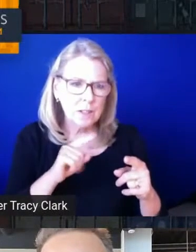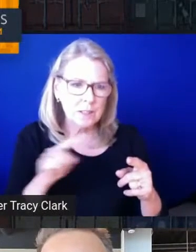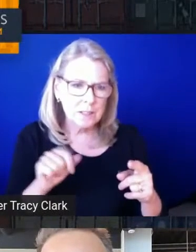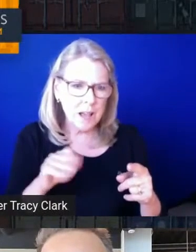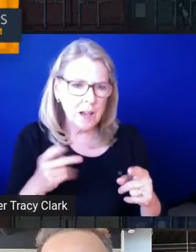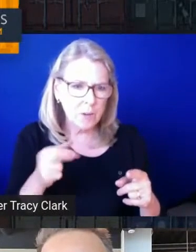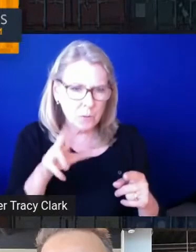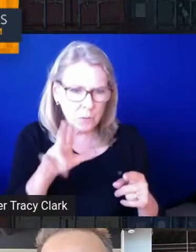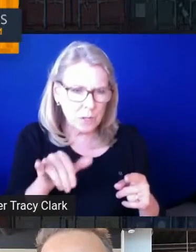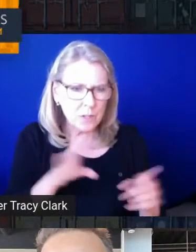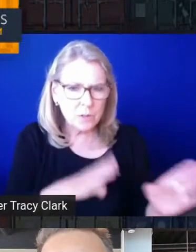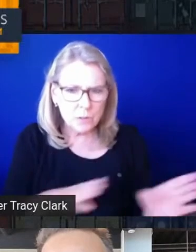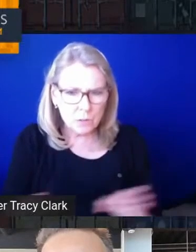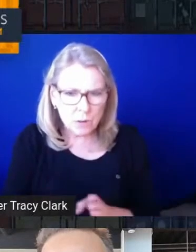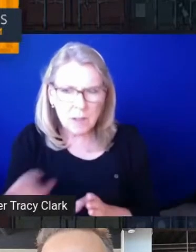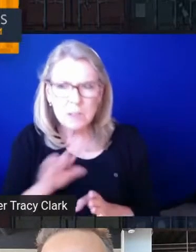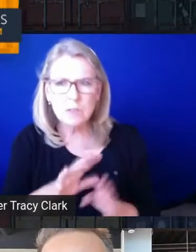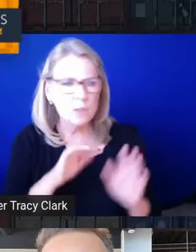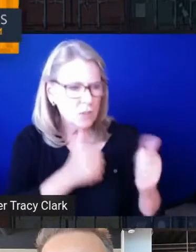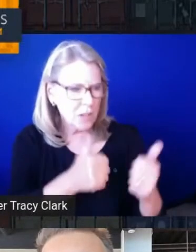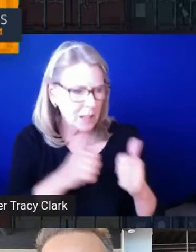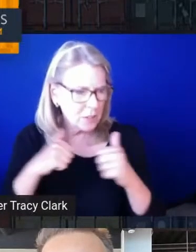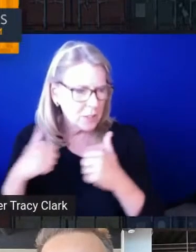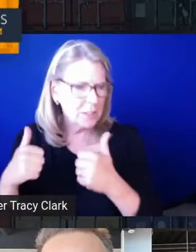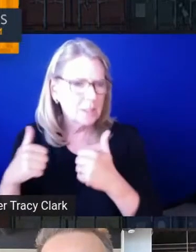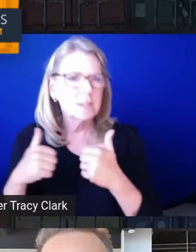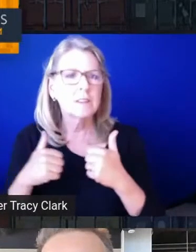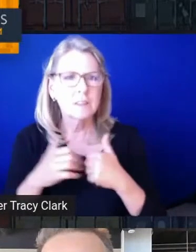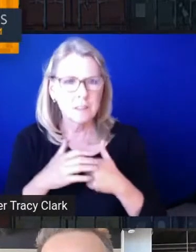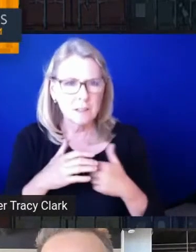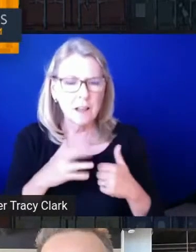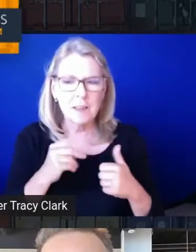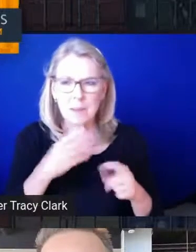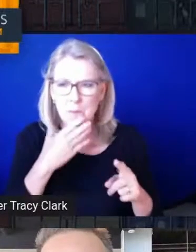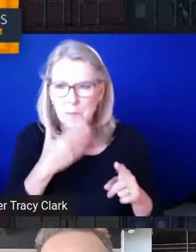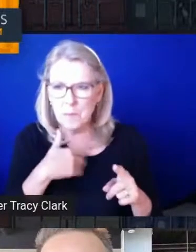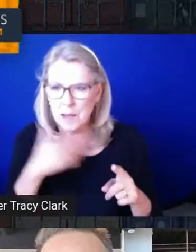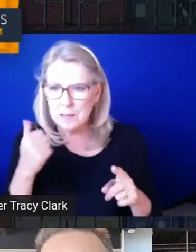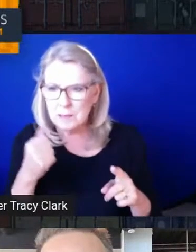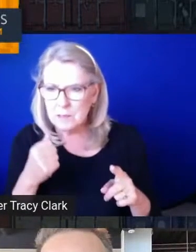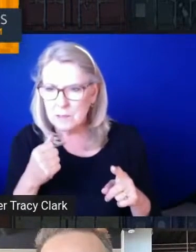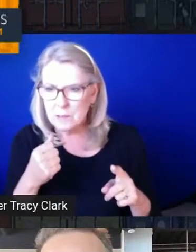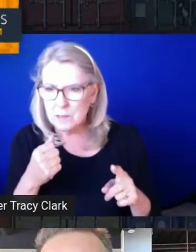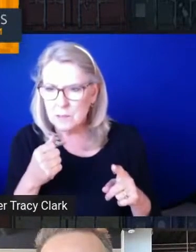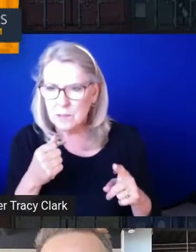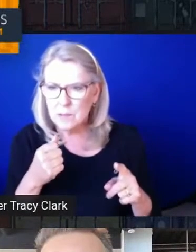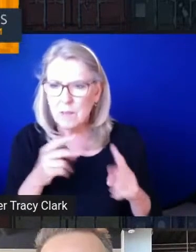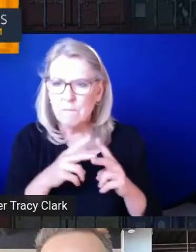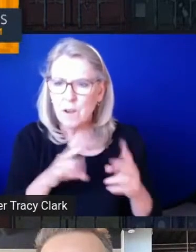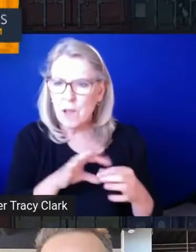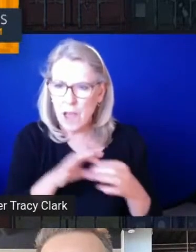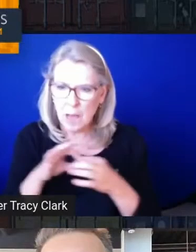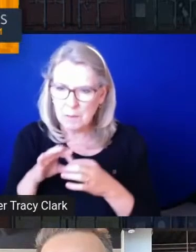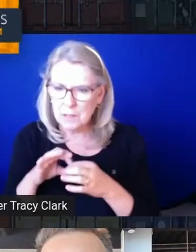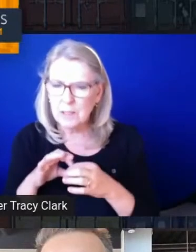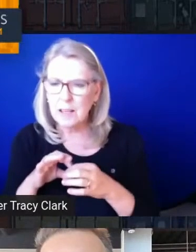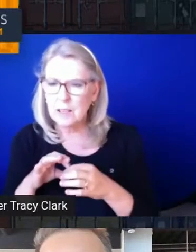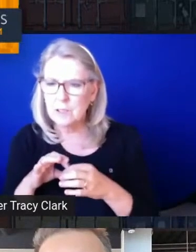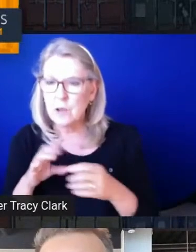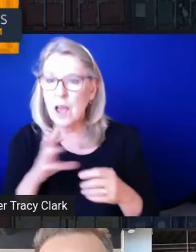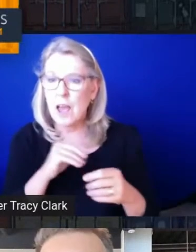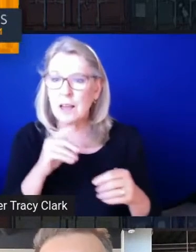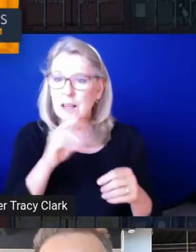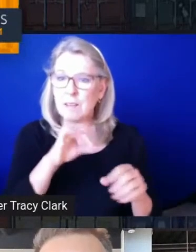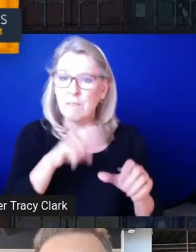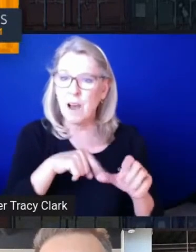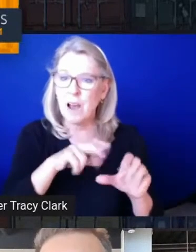see how we could best learn from each other. So I'm been very happy to be there, even if I'm remote today. So